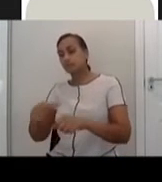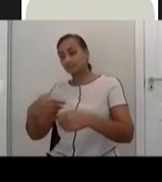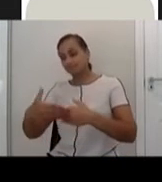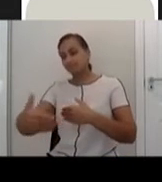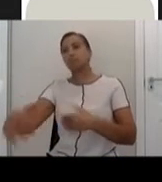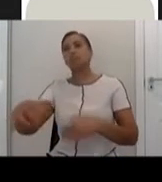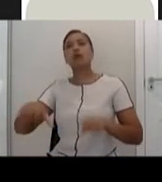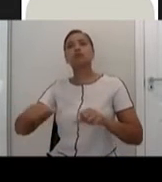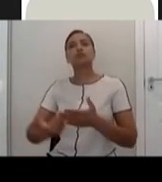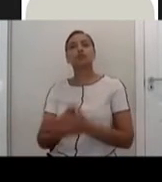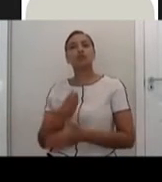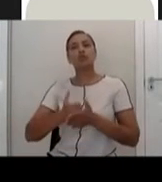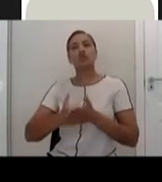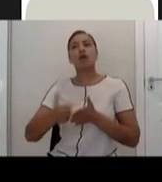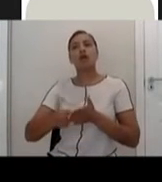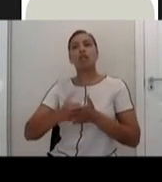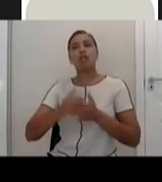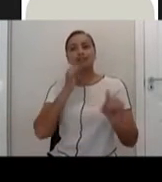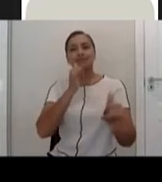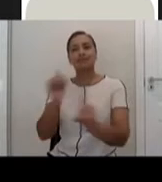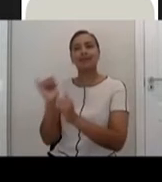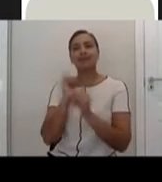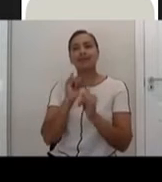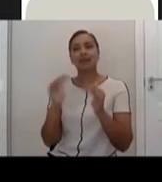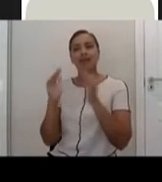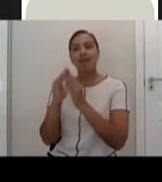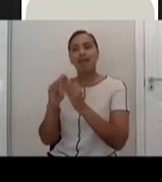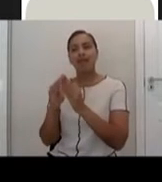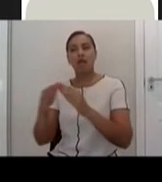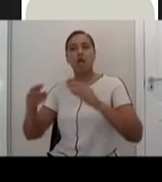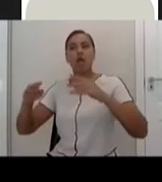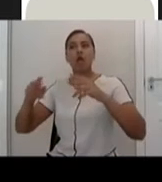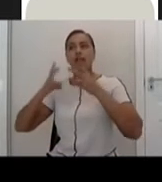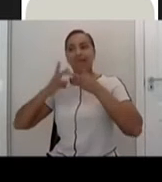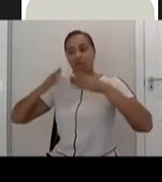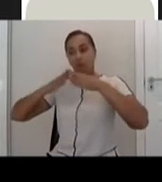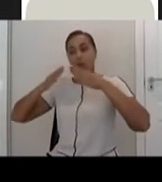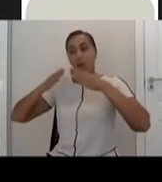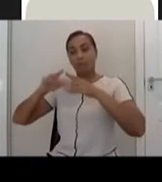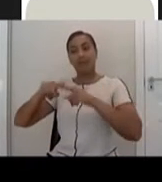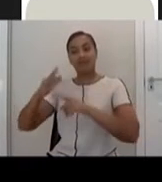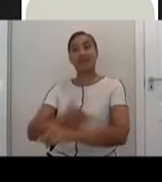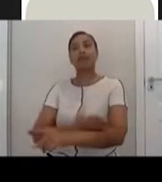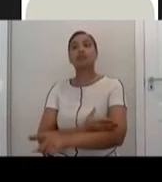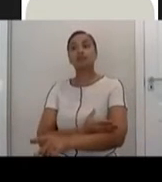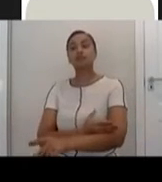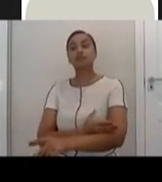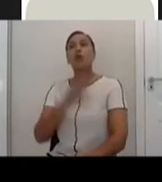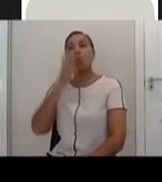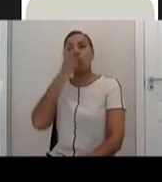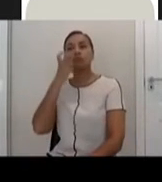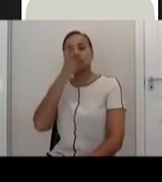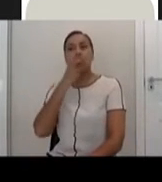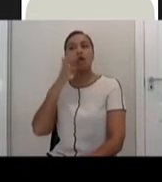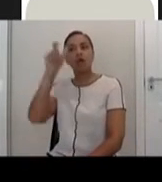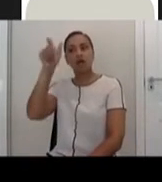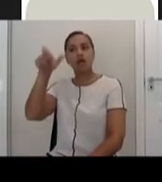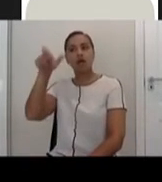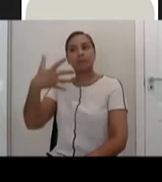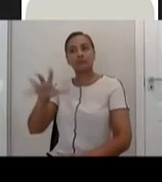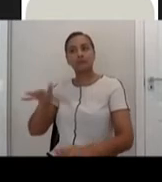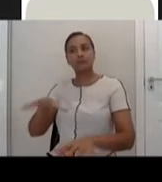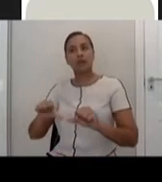just started off regular testing in care homes in Enfield. This will be initially care homes for older